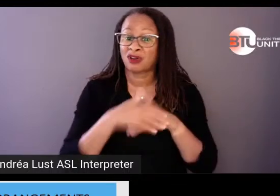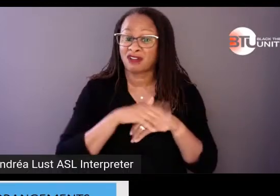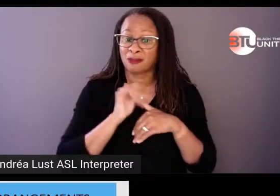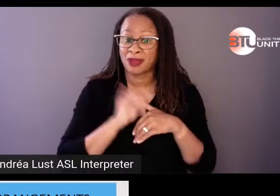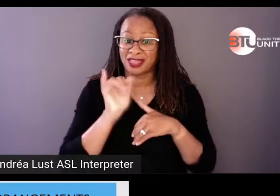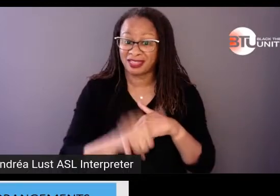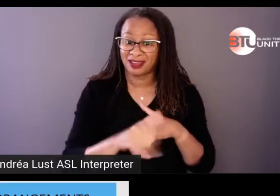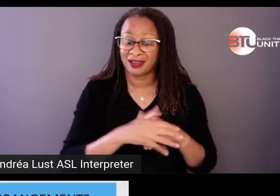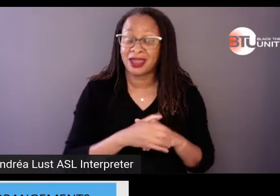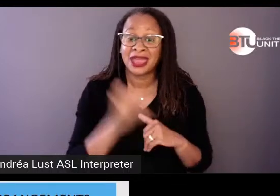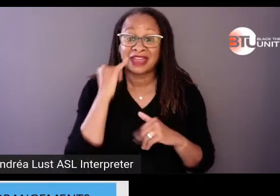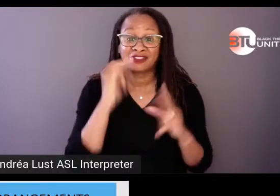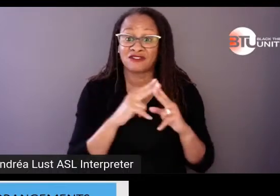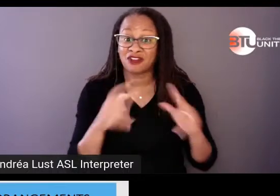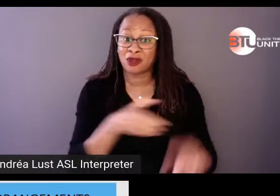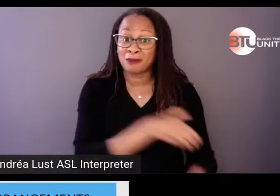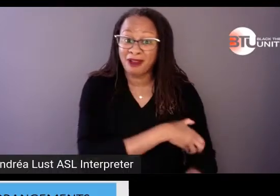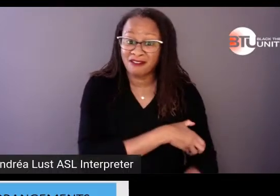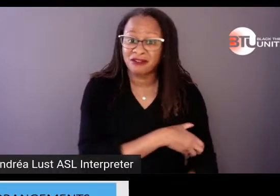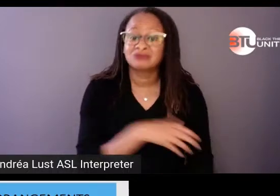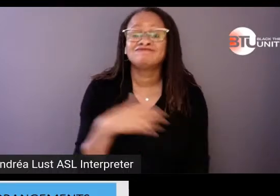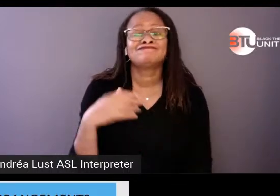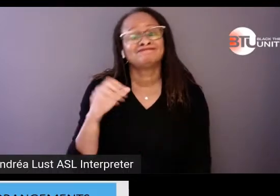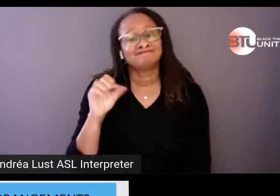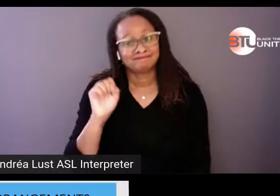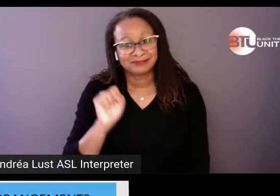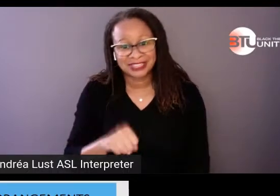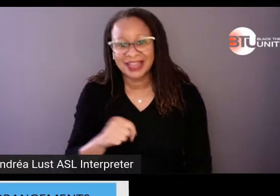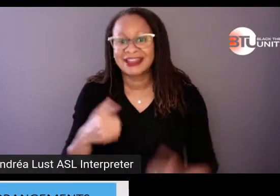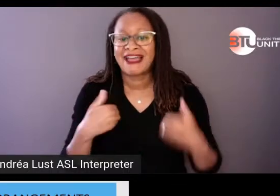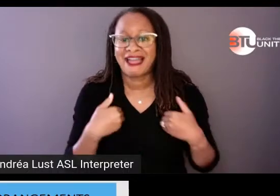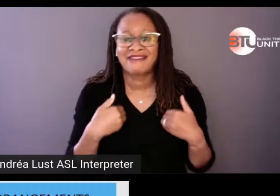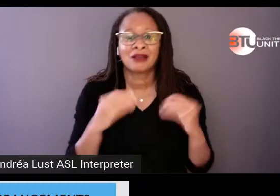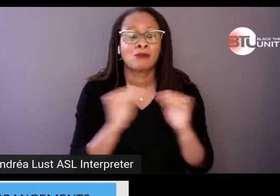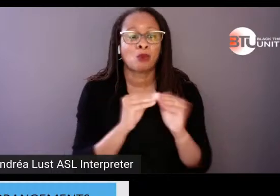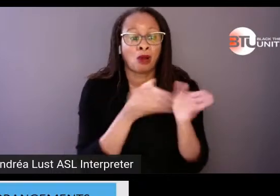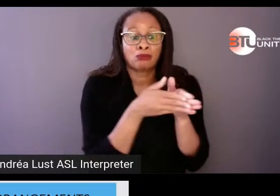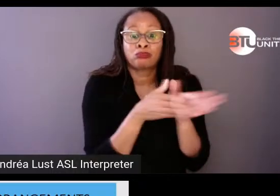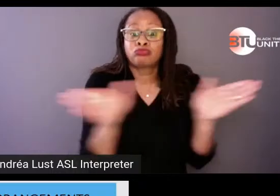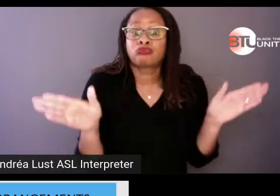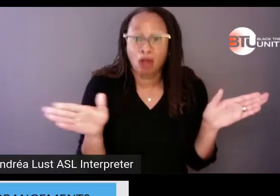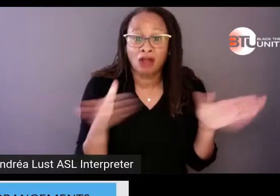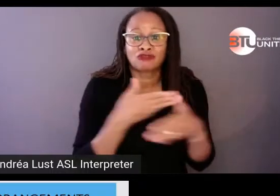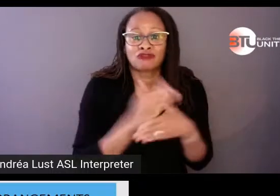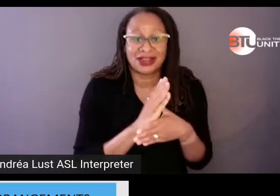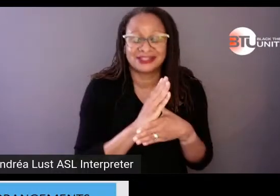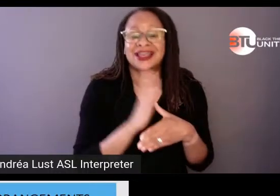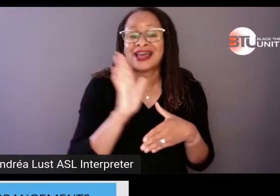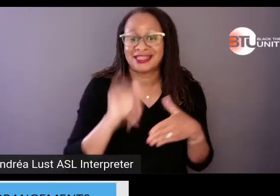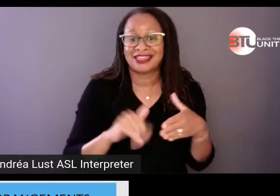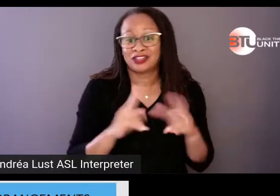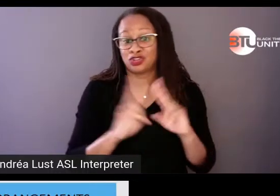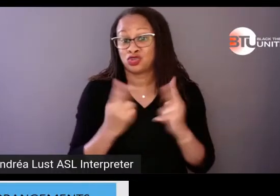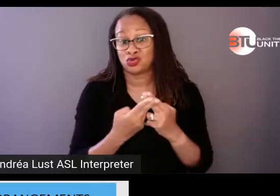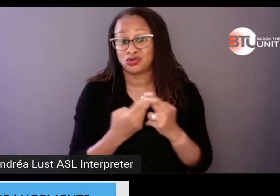they're particularly powerful, they may be able to have even broader rights than their union protects.